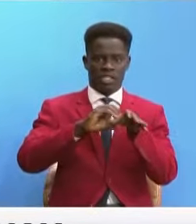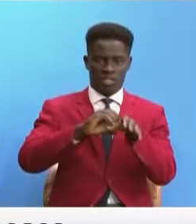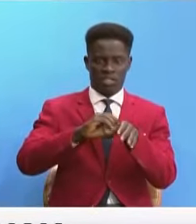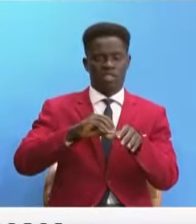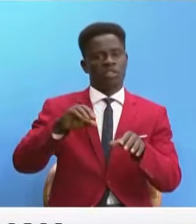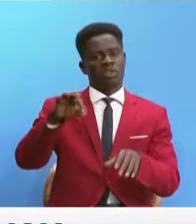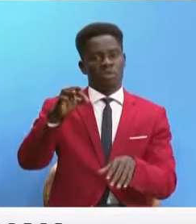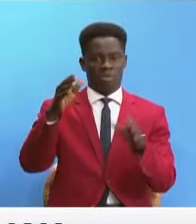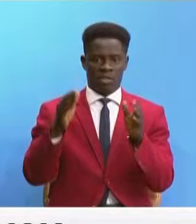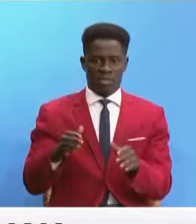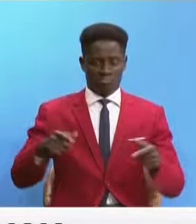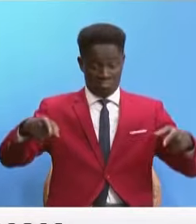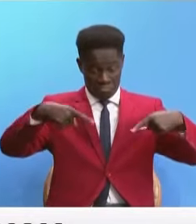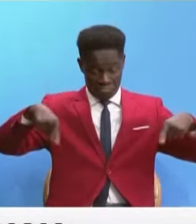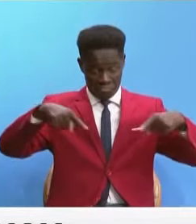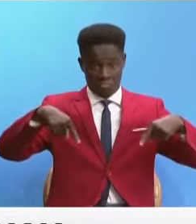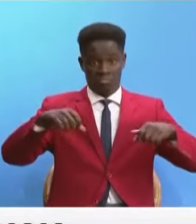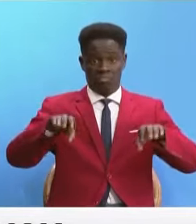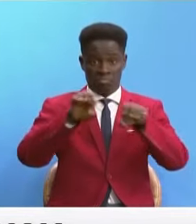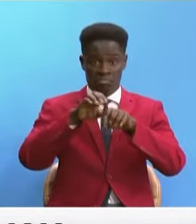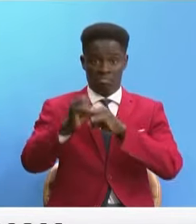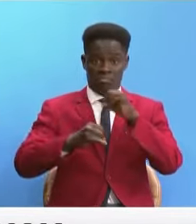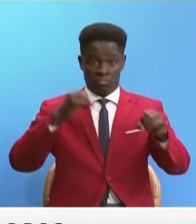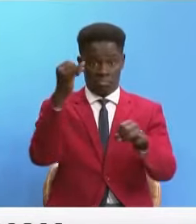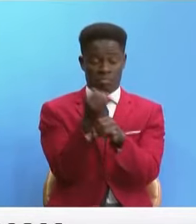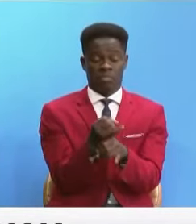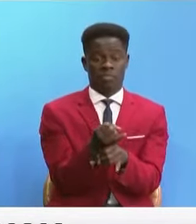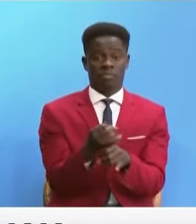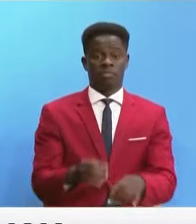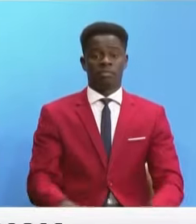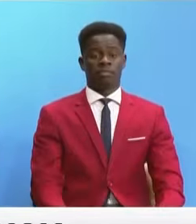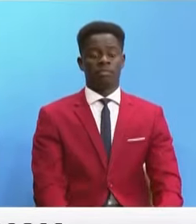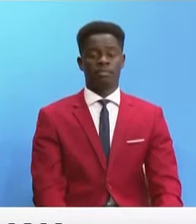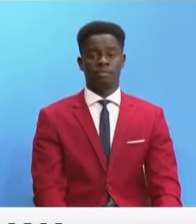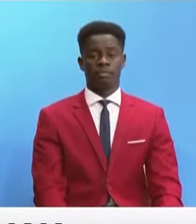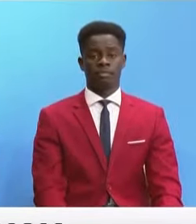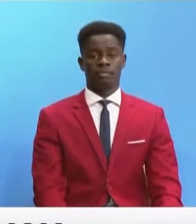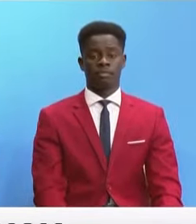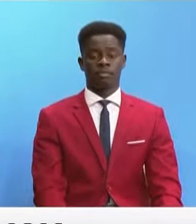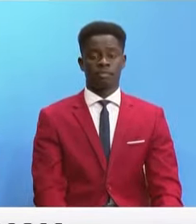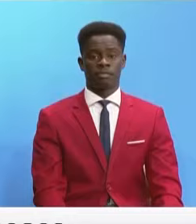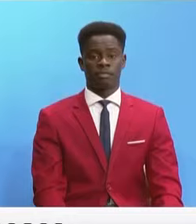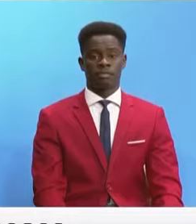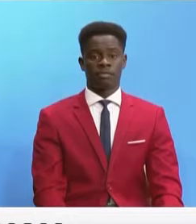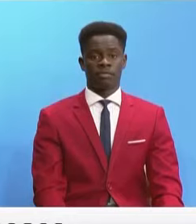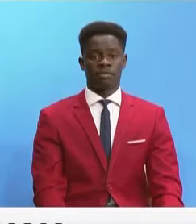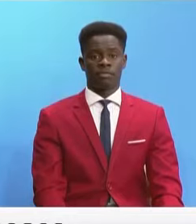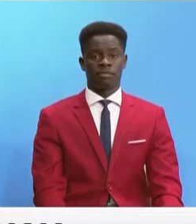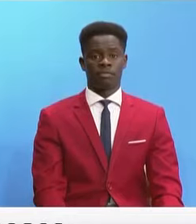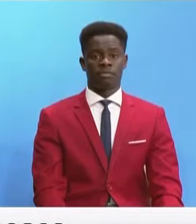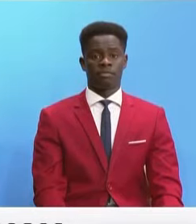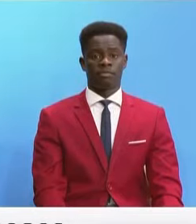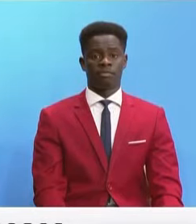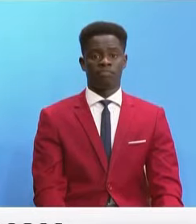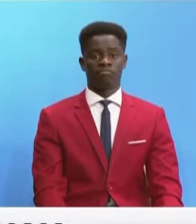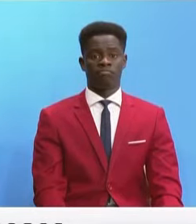local and international. The drought that the country is facing requires joint